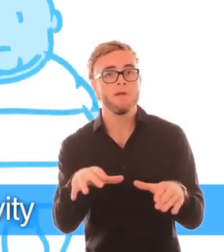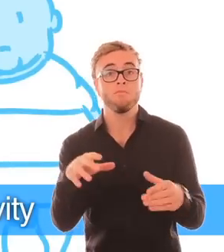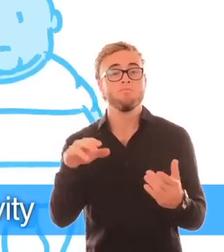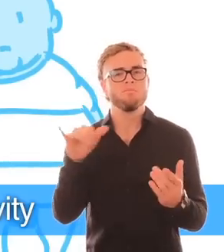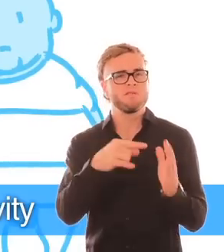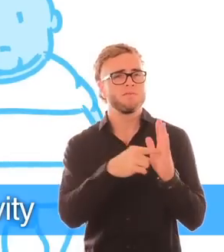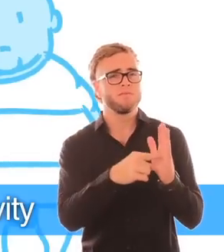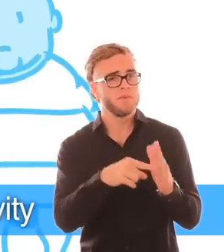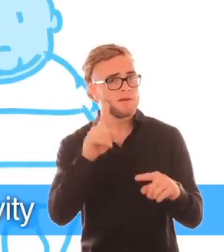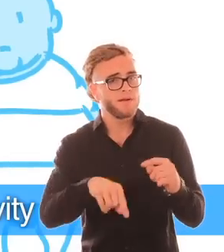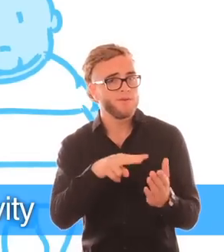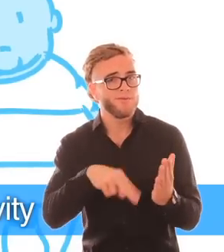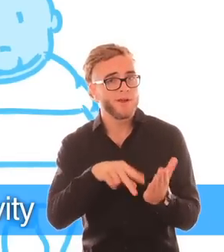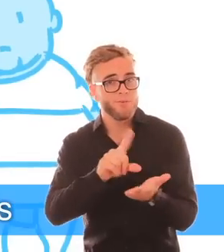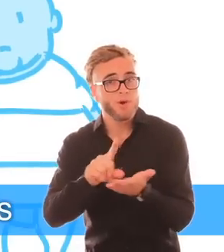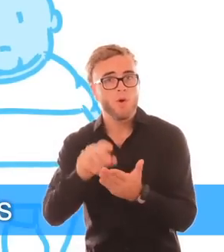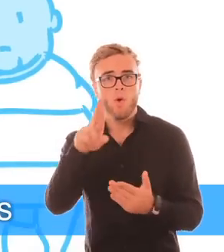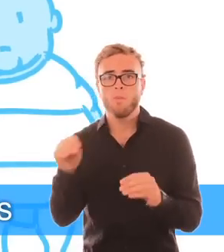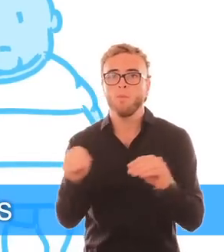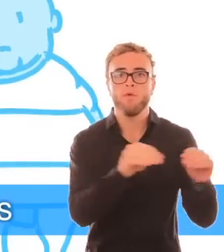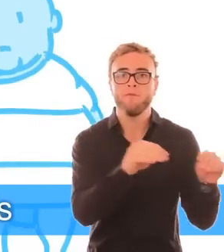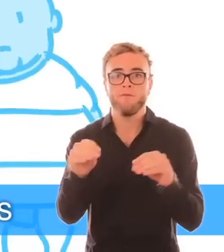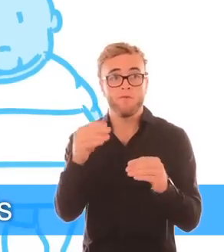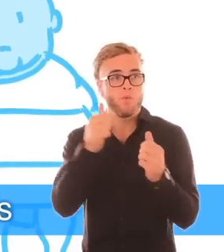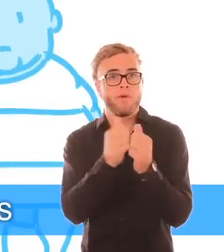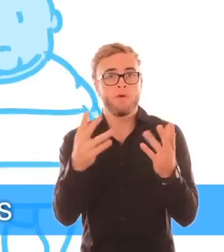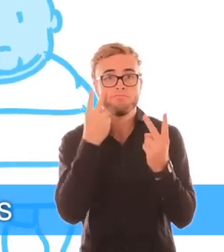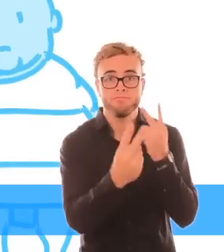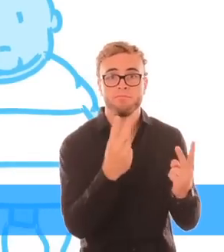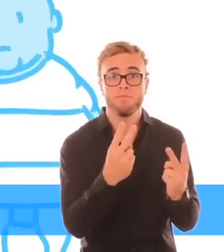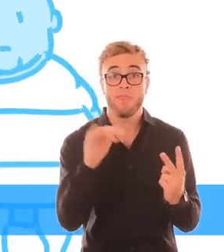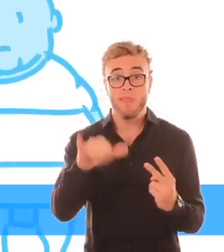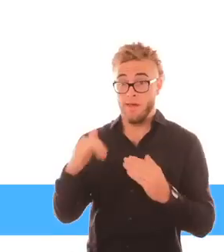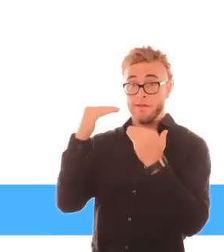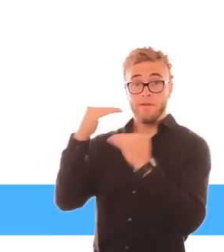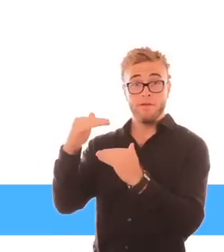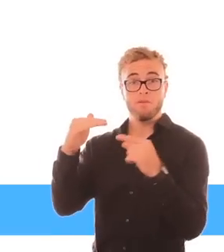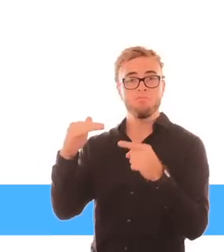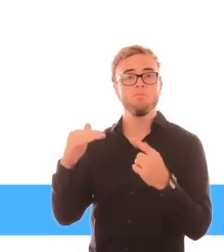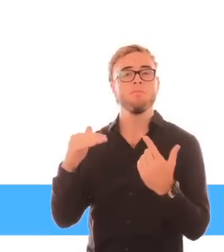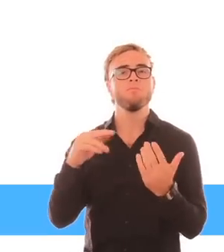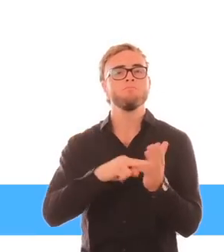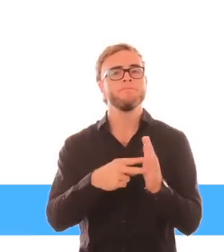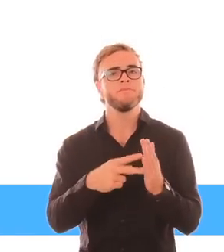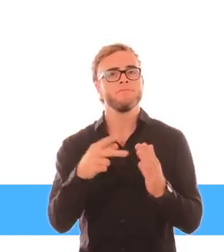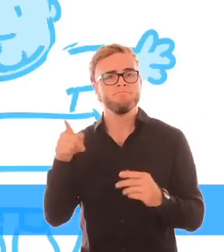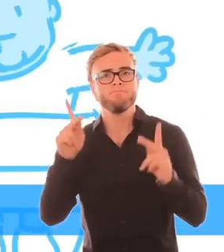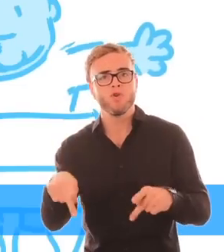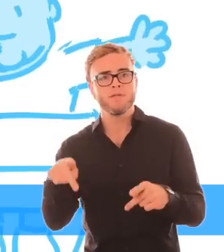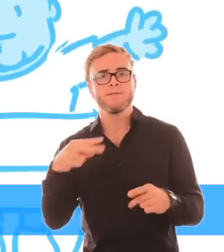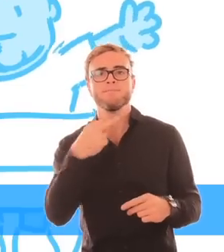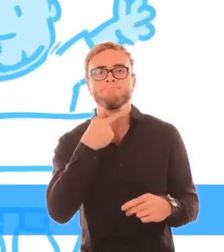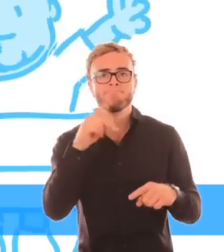That impairment causes a limitation in activity, such as the inability to read print materials or move around without orientation.